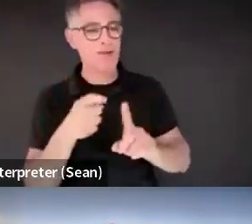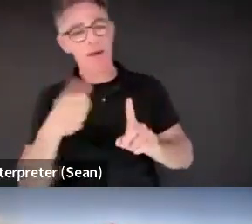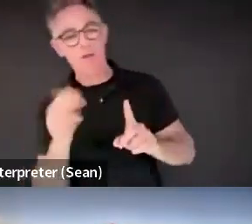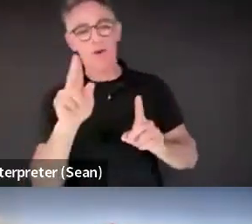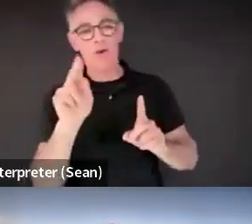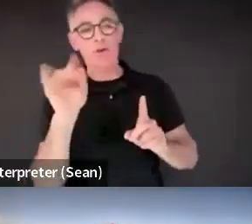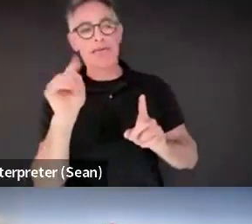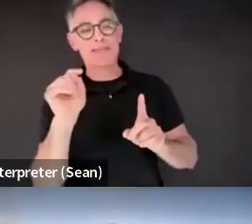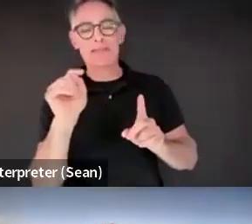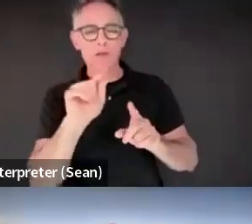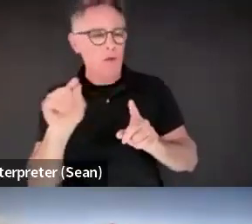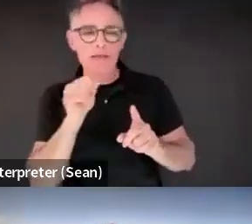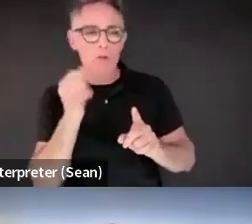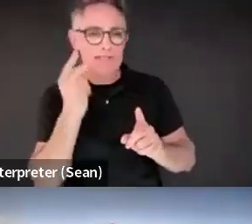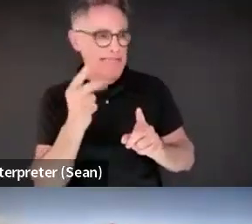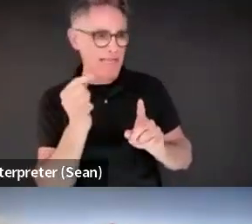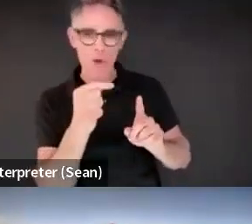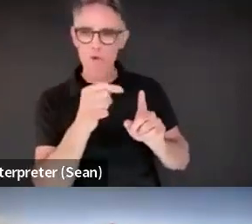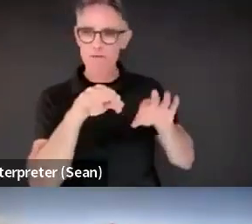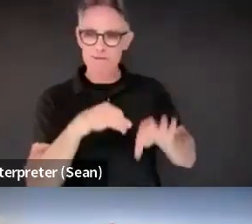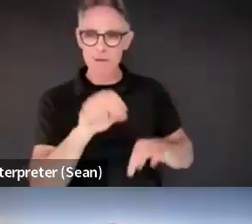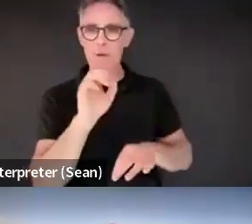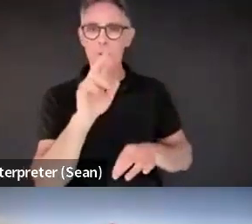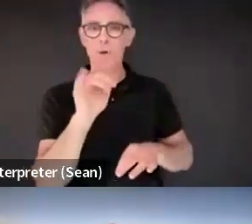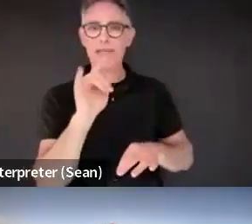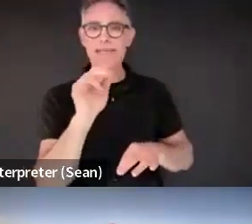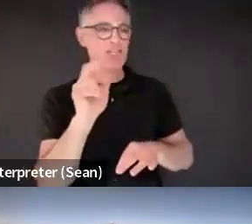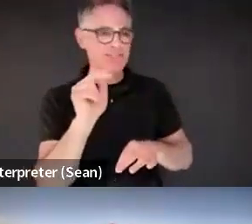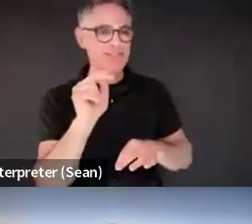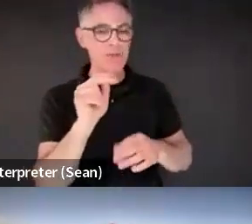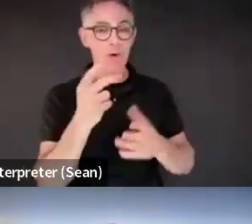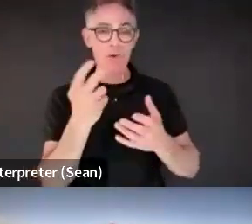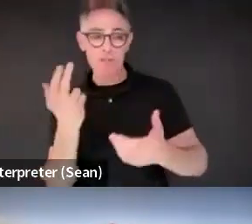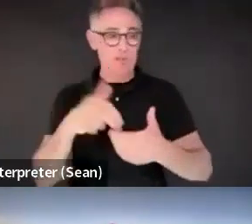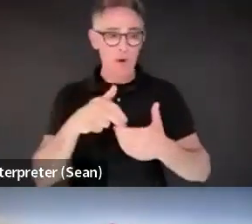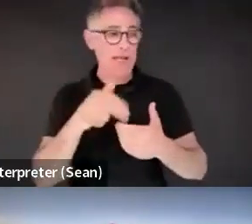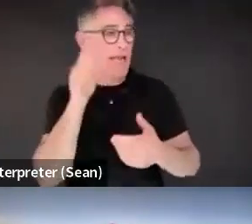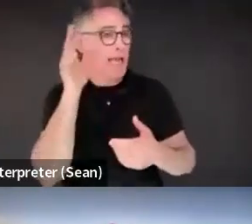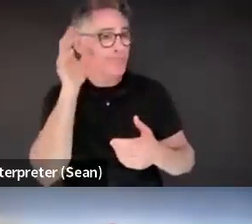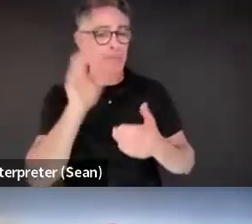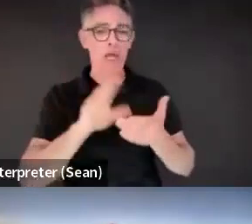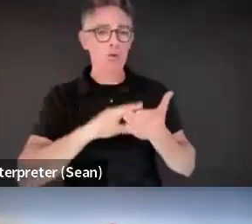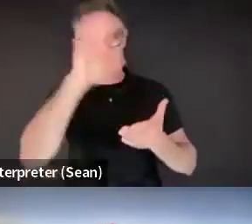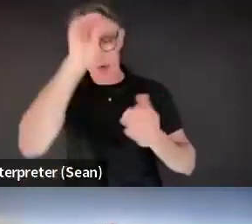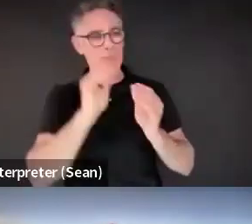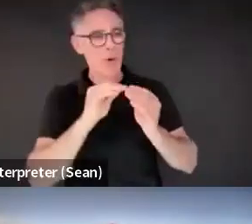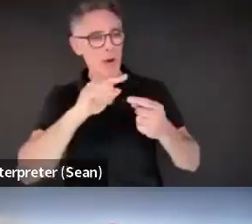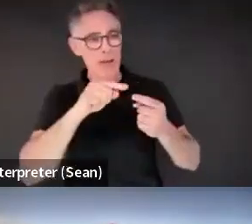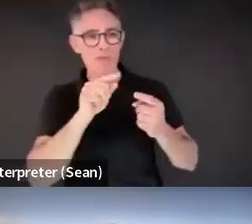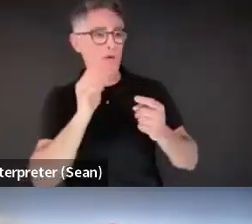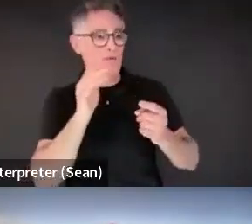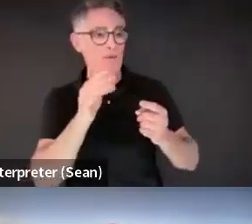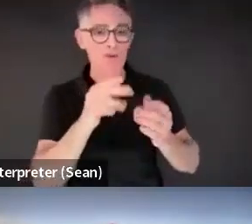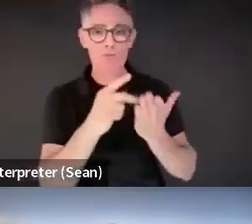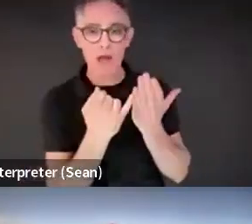don't always get to see these orientations that go on. And so if you want to sit in and learn more about the projects that they're looking at developing and also what it